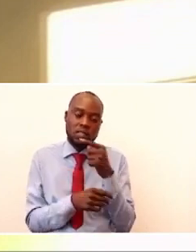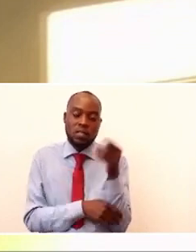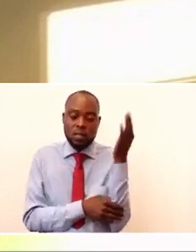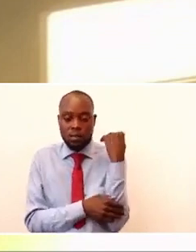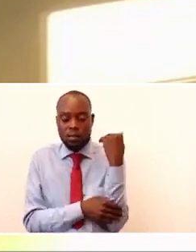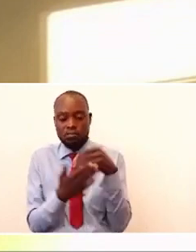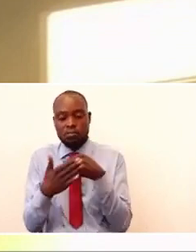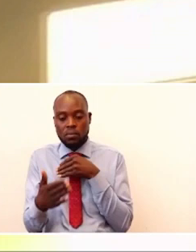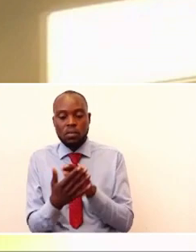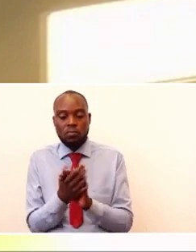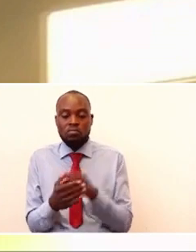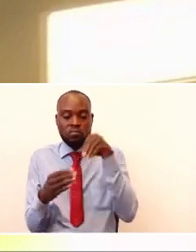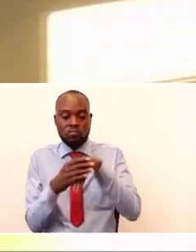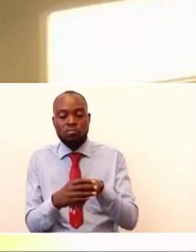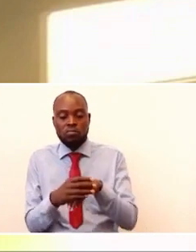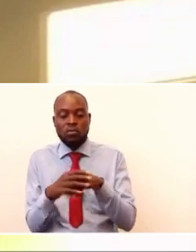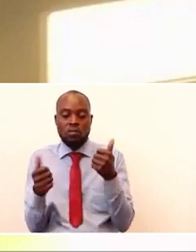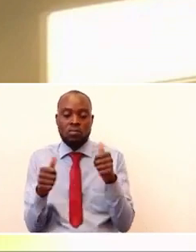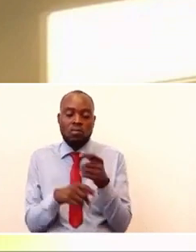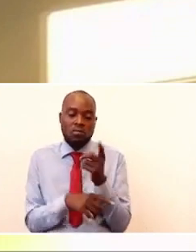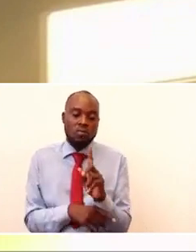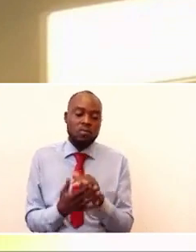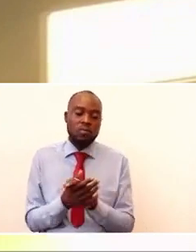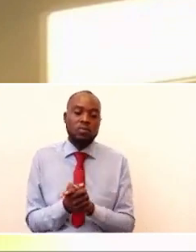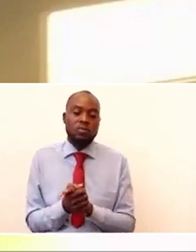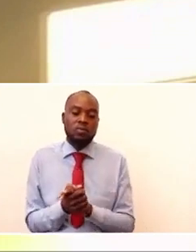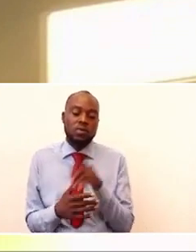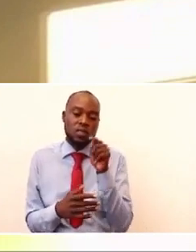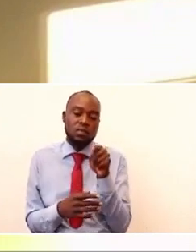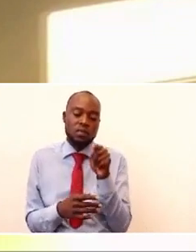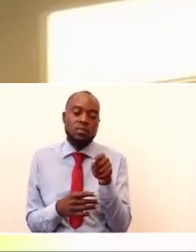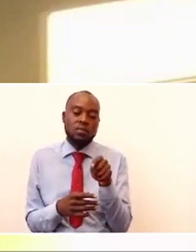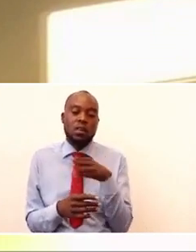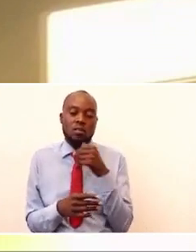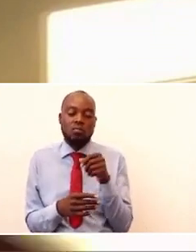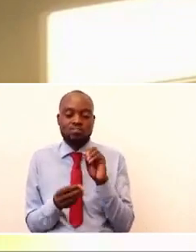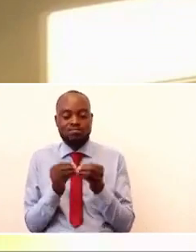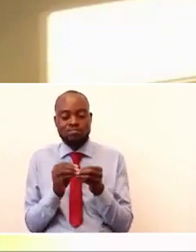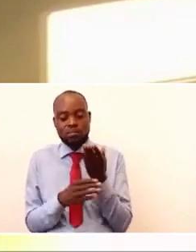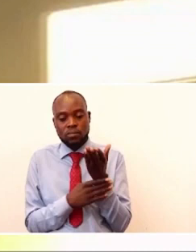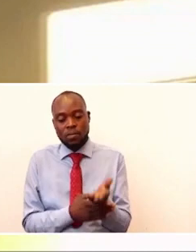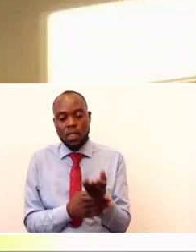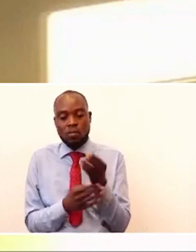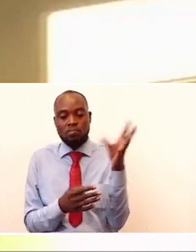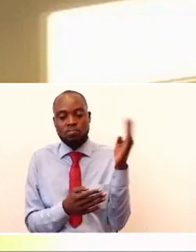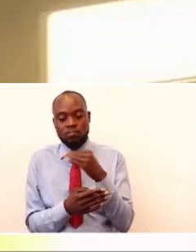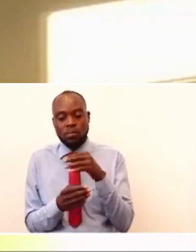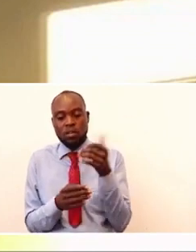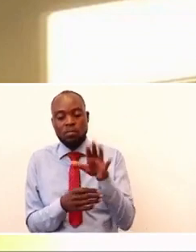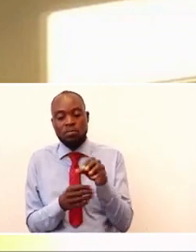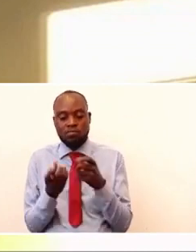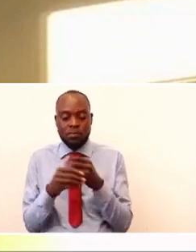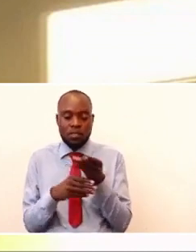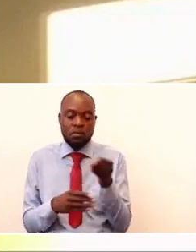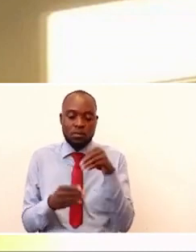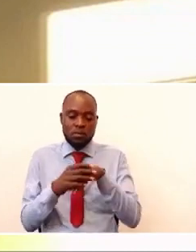that investors are not capable of managing assets volatility. This risk need to be managed together with other risks that we didn't have a chance to get into,